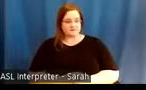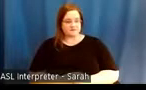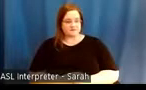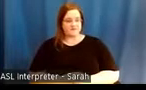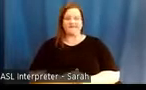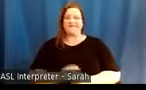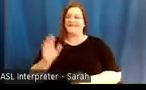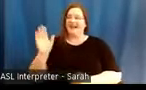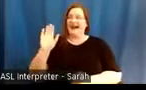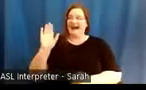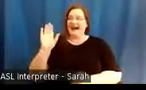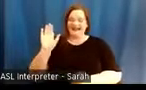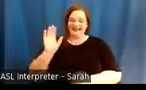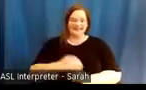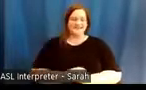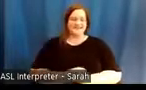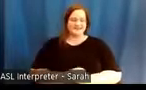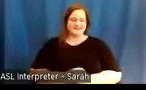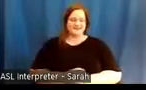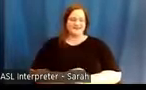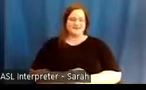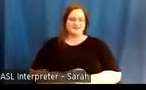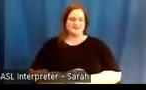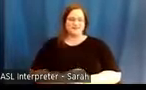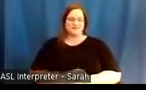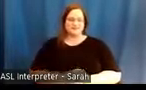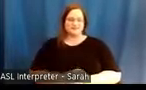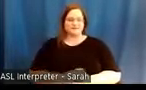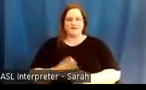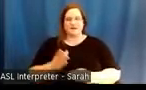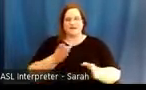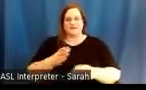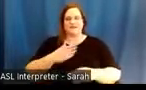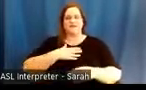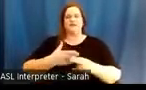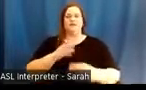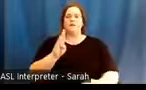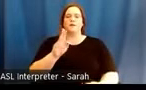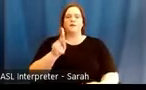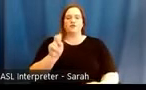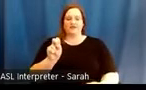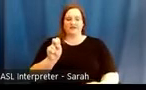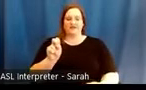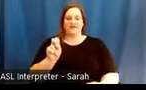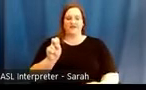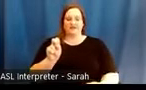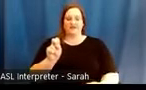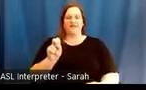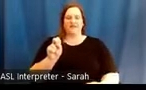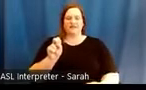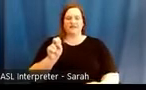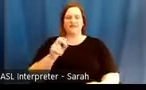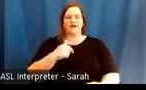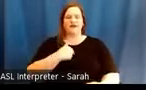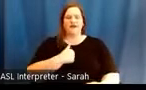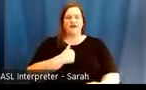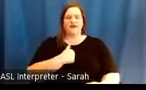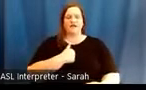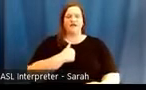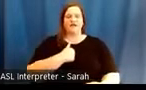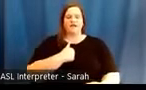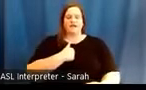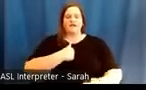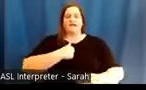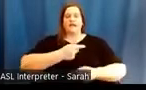Hi. I didn't prepare for this very well. My name is Brooke. I'm actually a